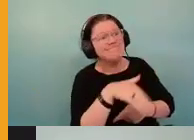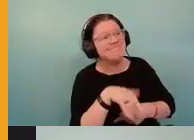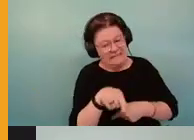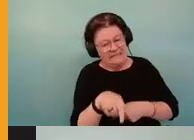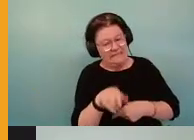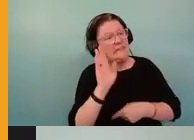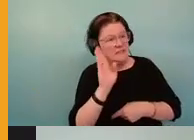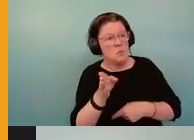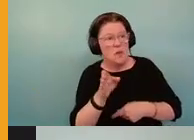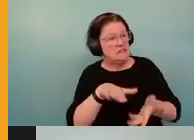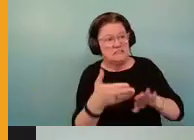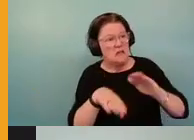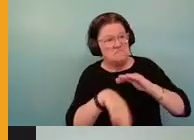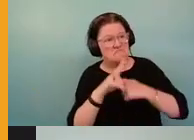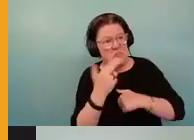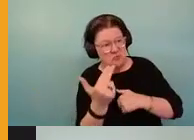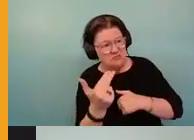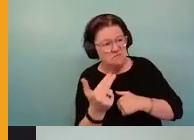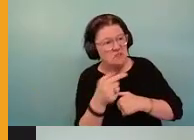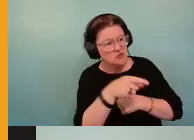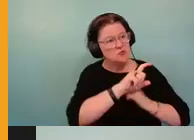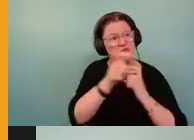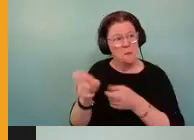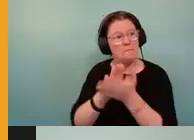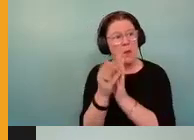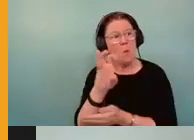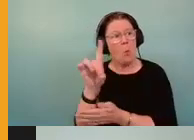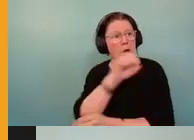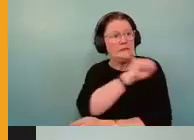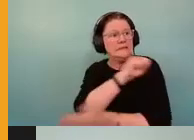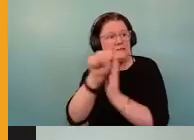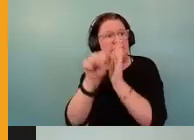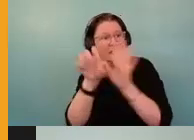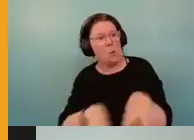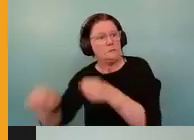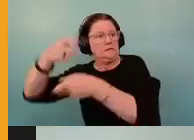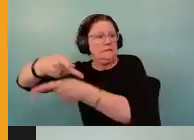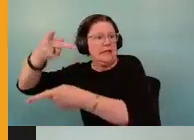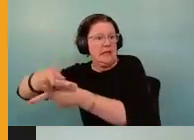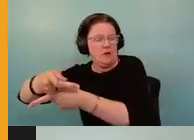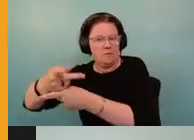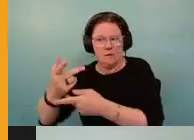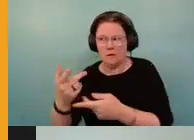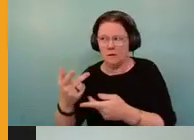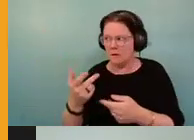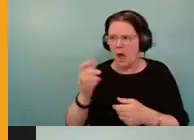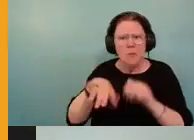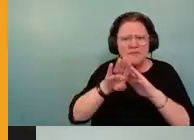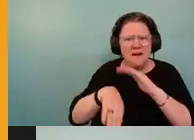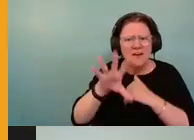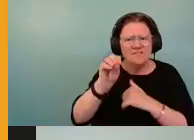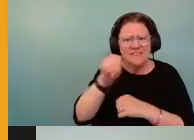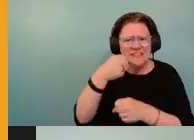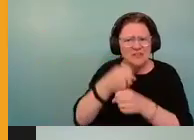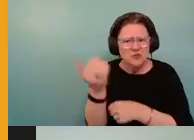should give him up to the state. That's not that long ago. So that is still like a thought process that happens